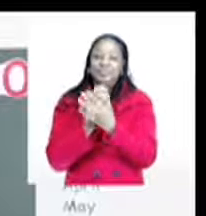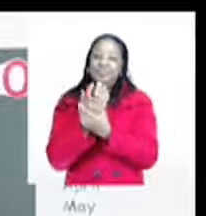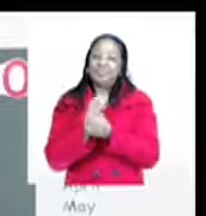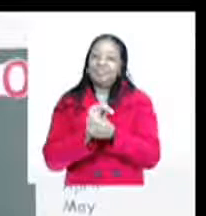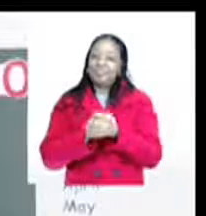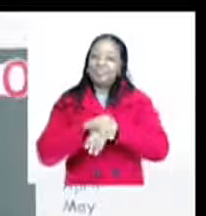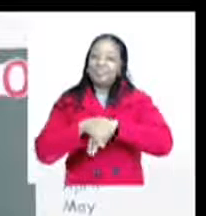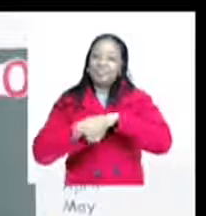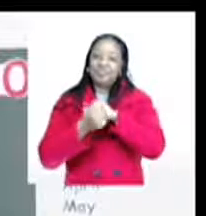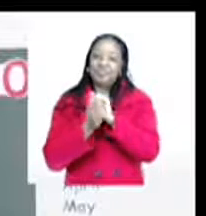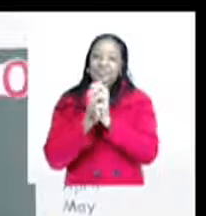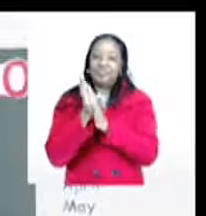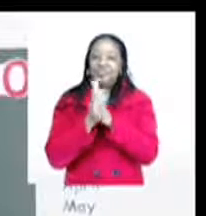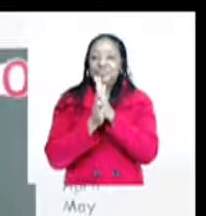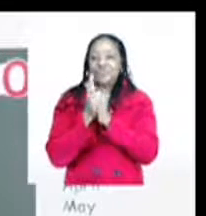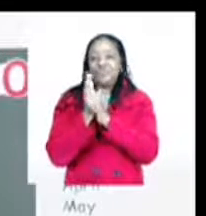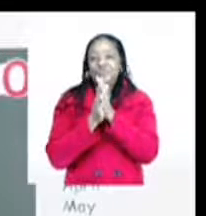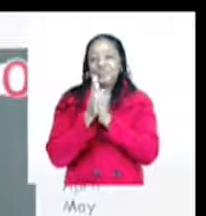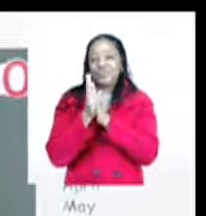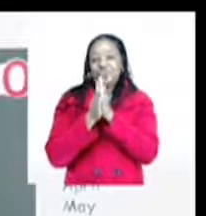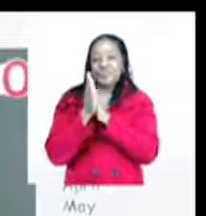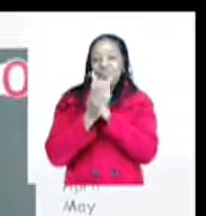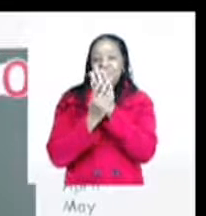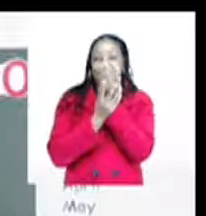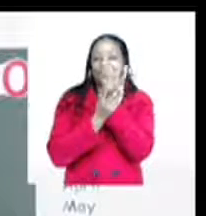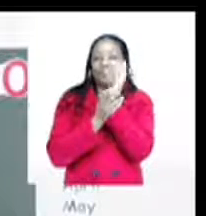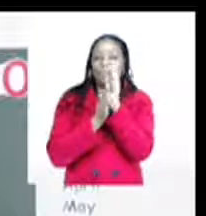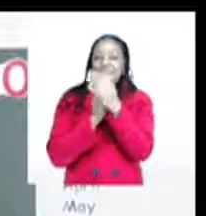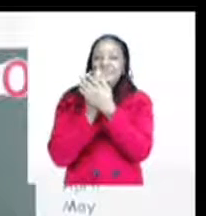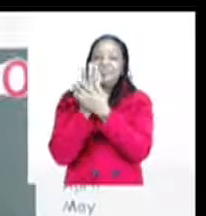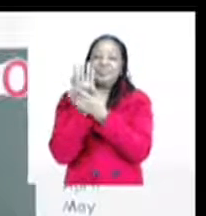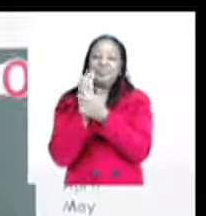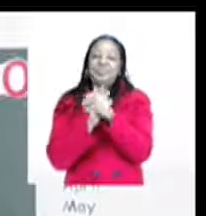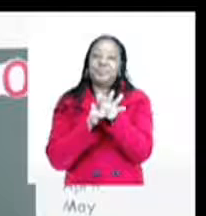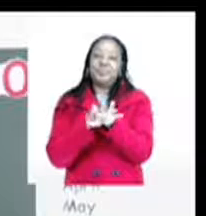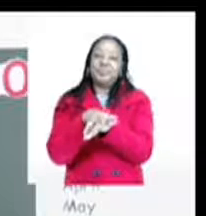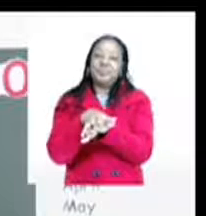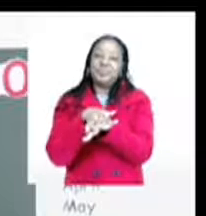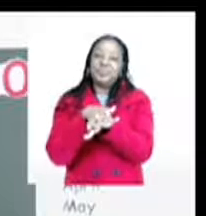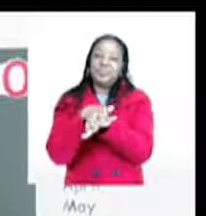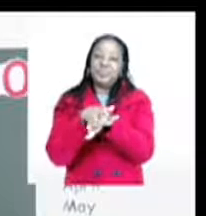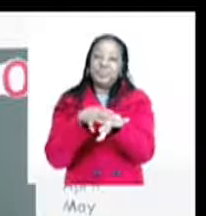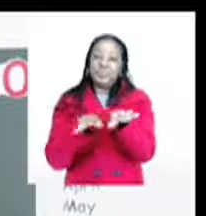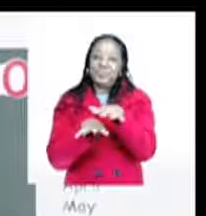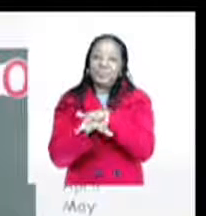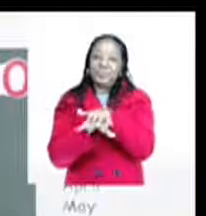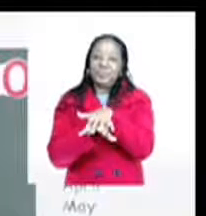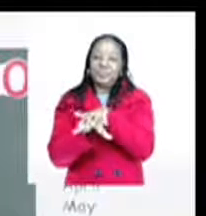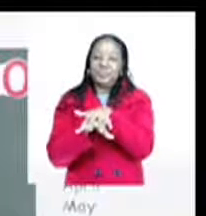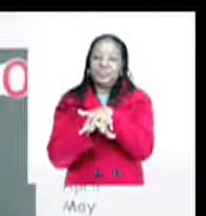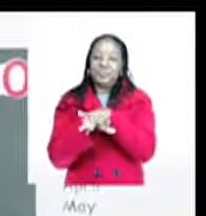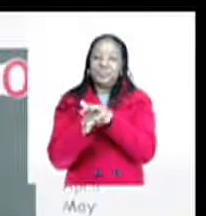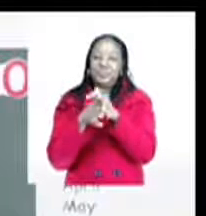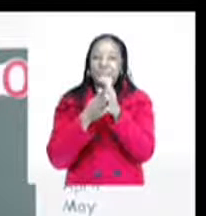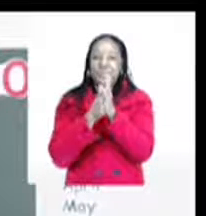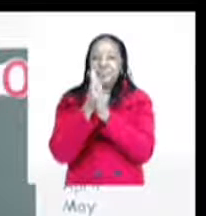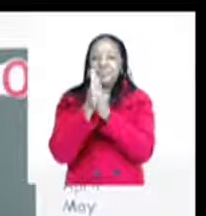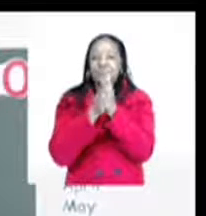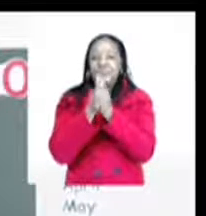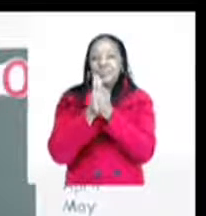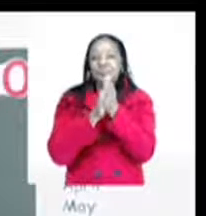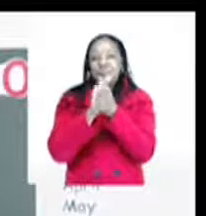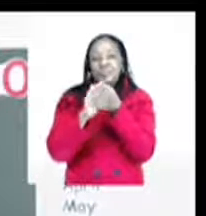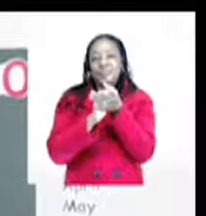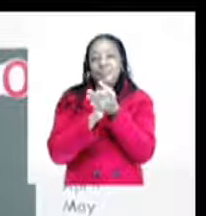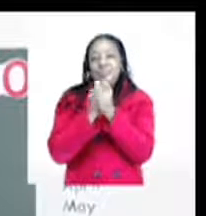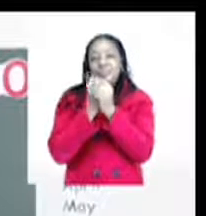Rub, rub, rub your hands back, inside and forth. Now your hands and mine